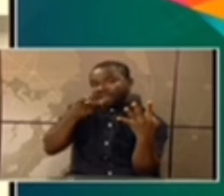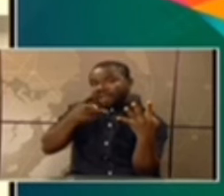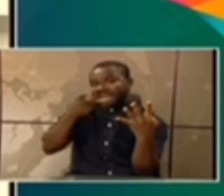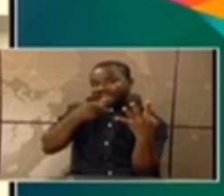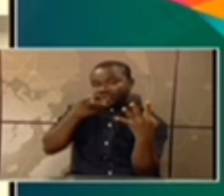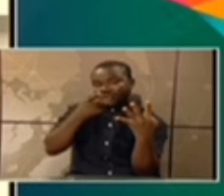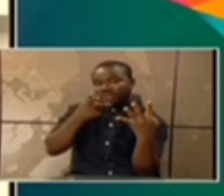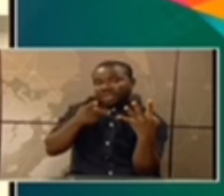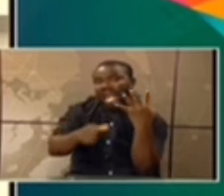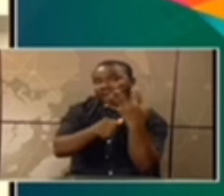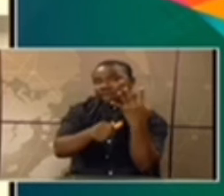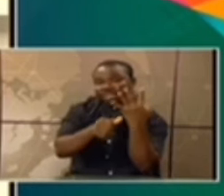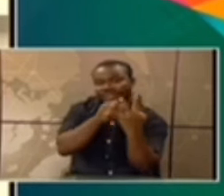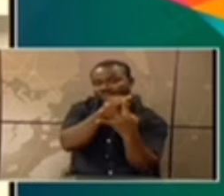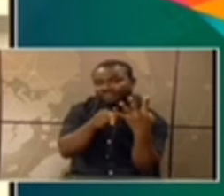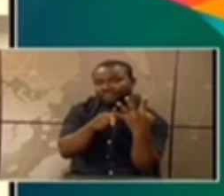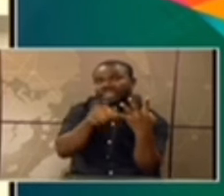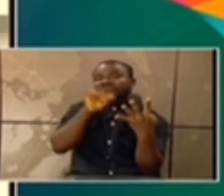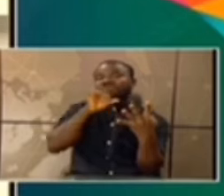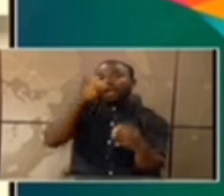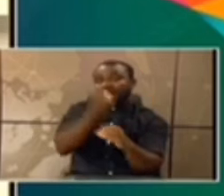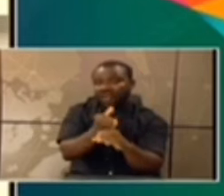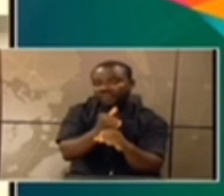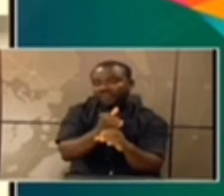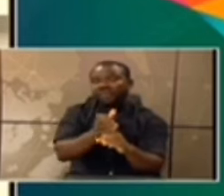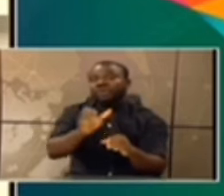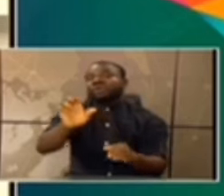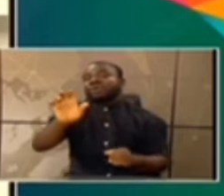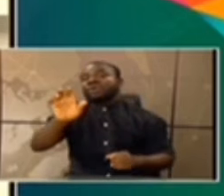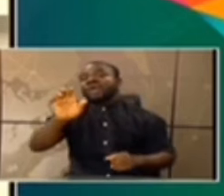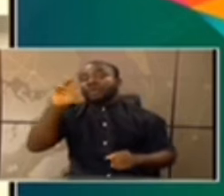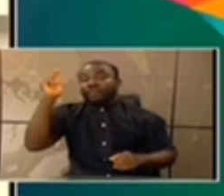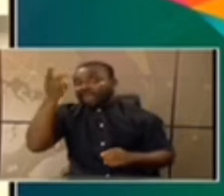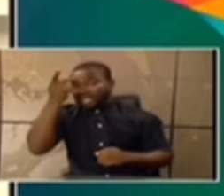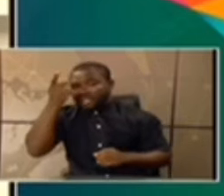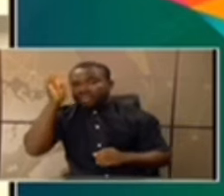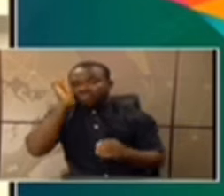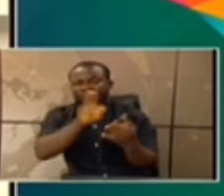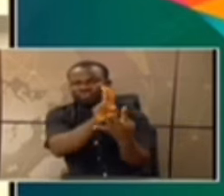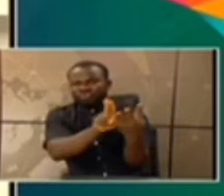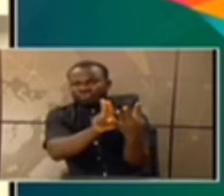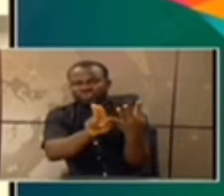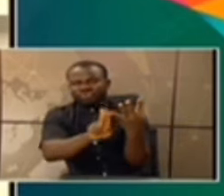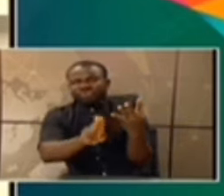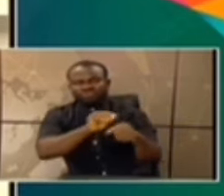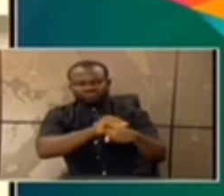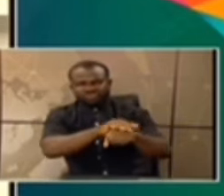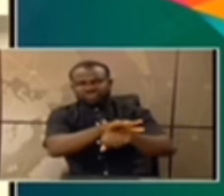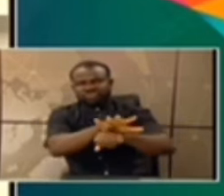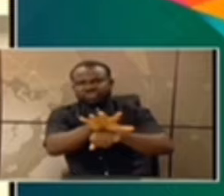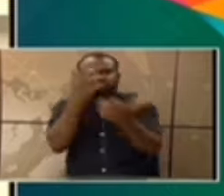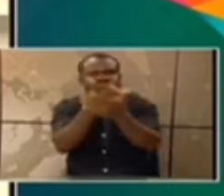when you care for e be for mo so o me sai niema ba makion nyankopon tia so wo buada aso Pentecost